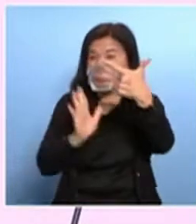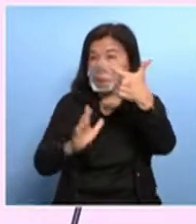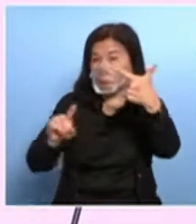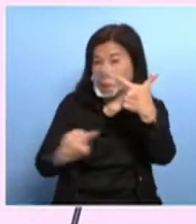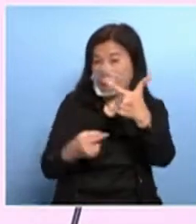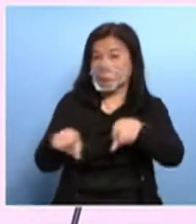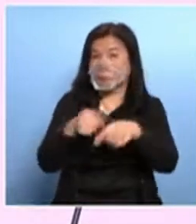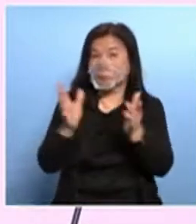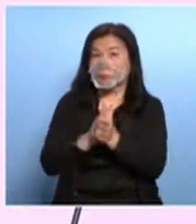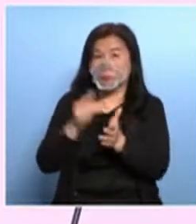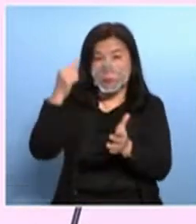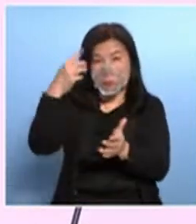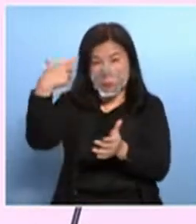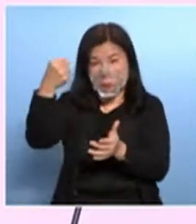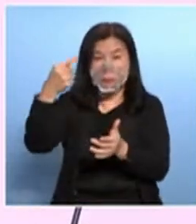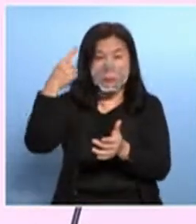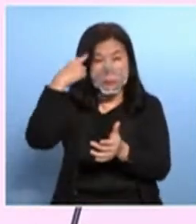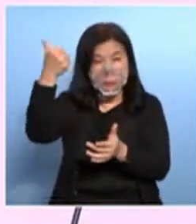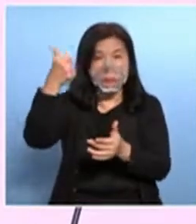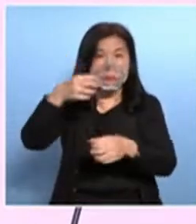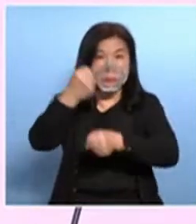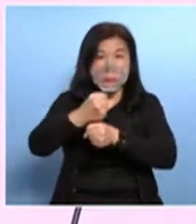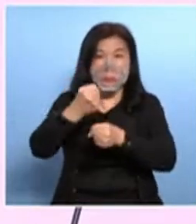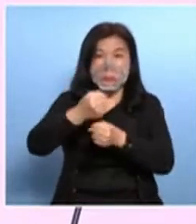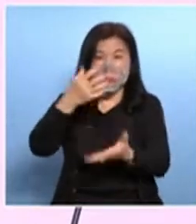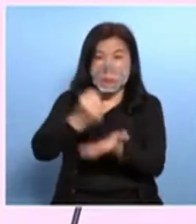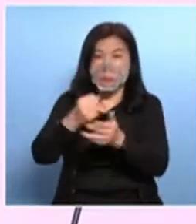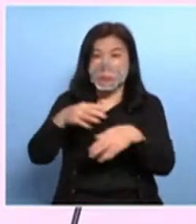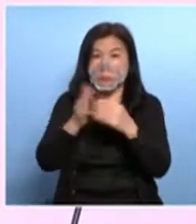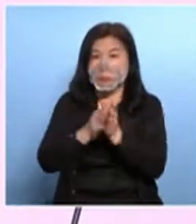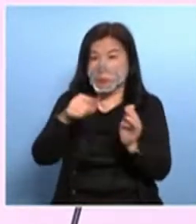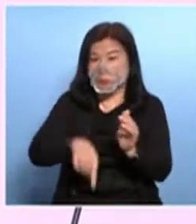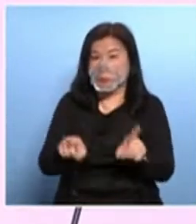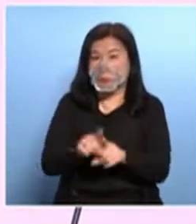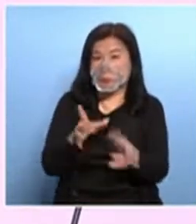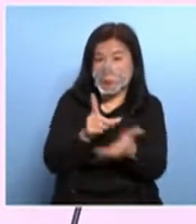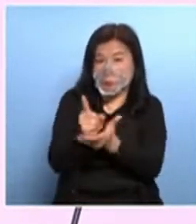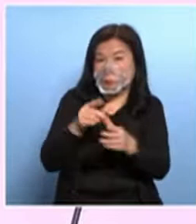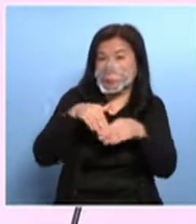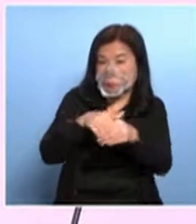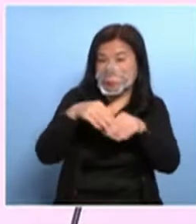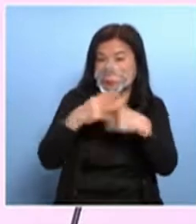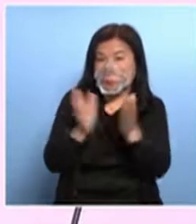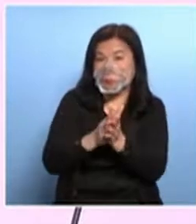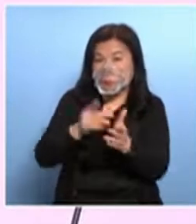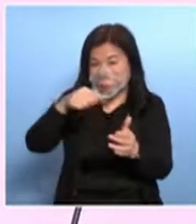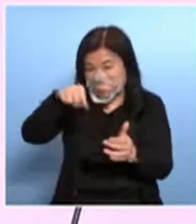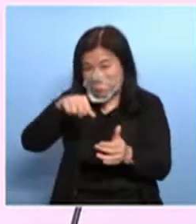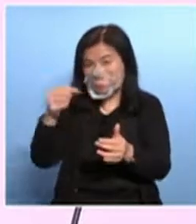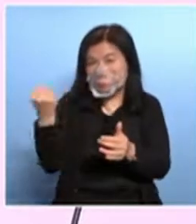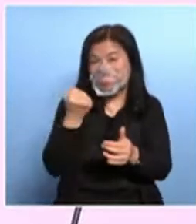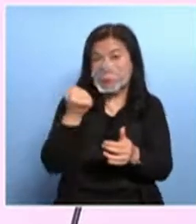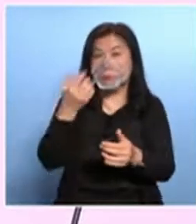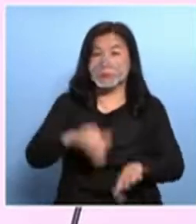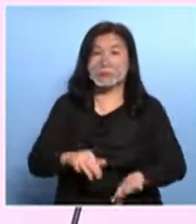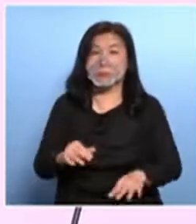total of about $85 million to the Intellectual Property Department, or IPD, for enhancing Hong Kong's capacity to